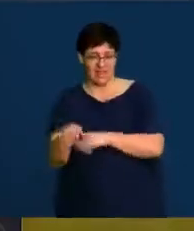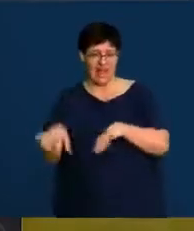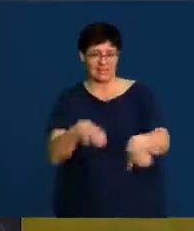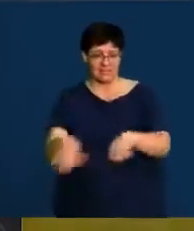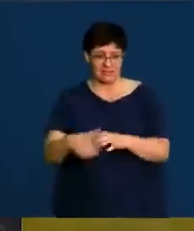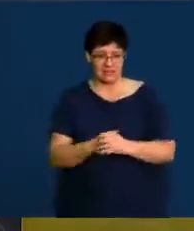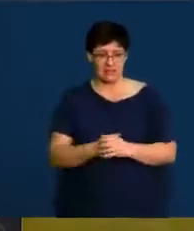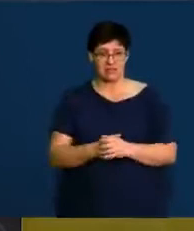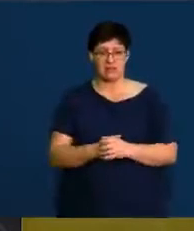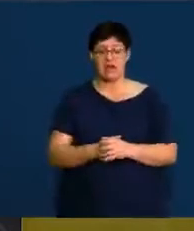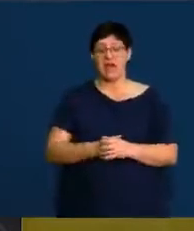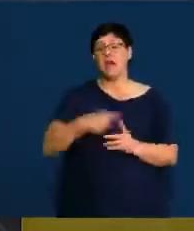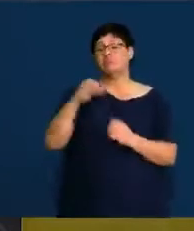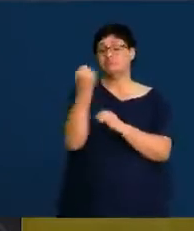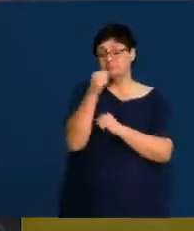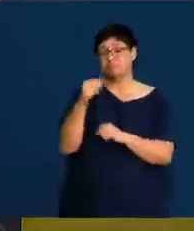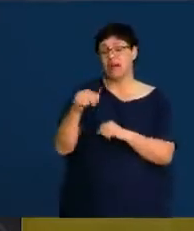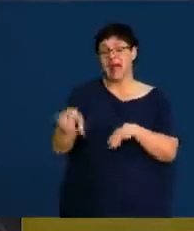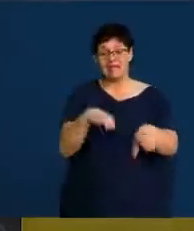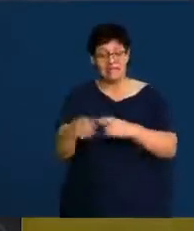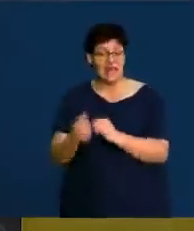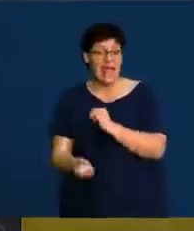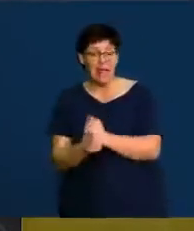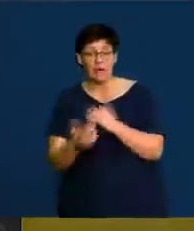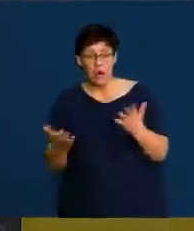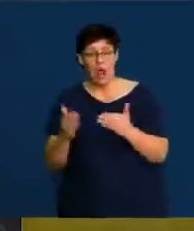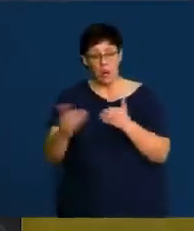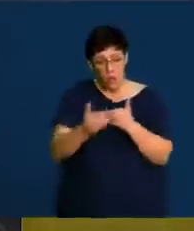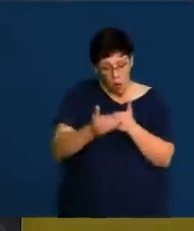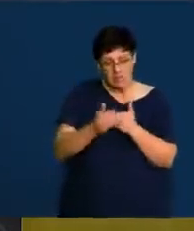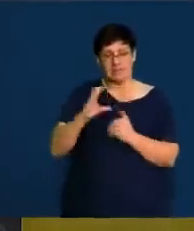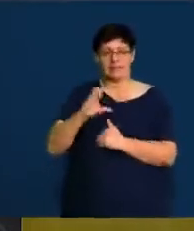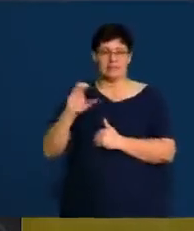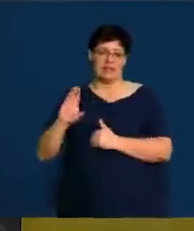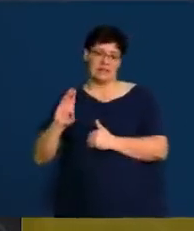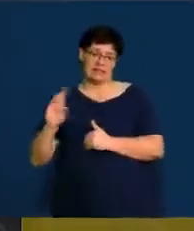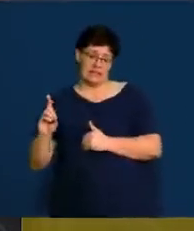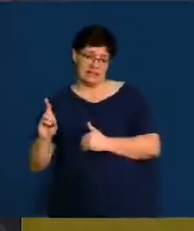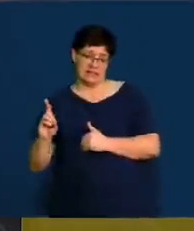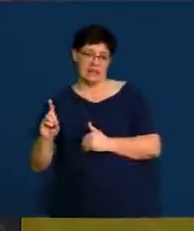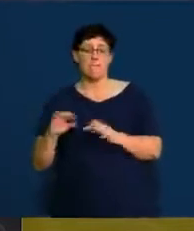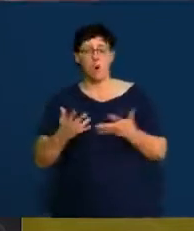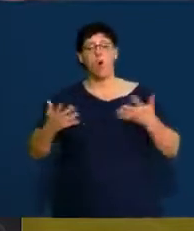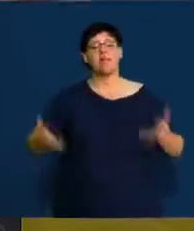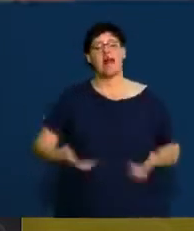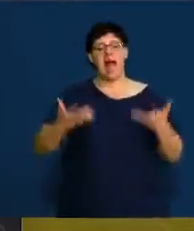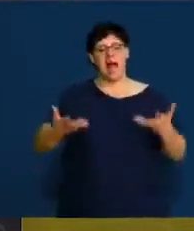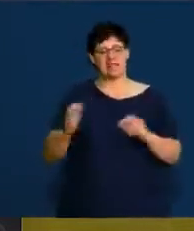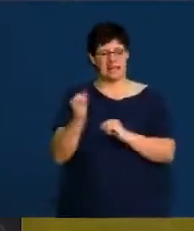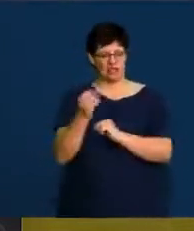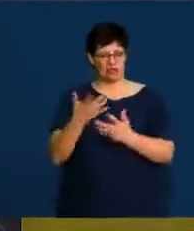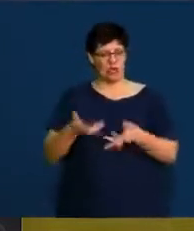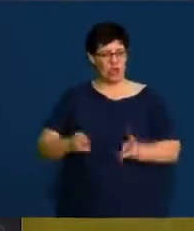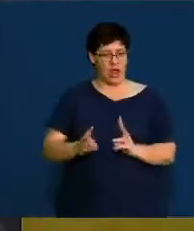following. Secondary activities always occur closer to the CBD, generally in a light industrial form. When